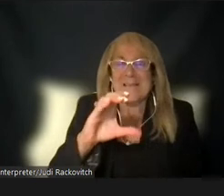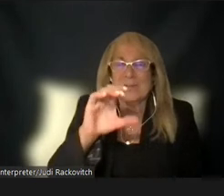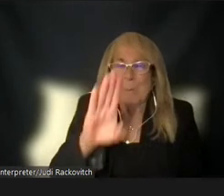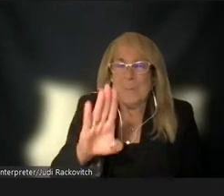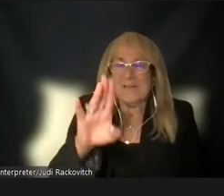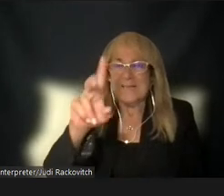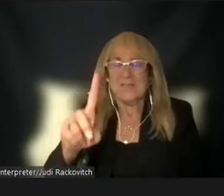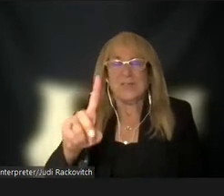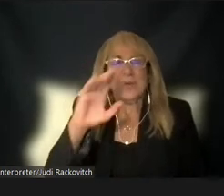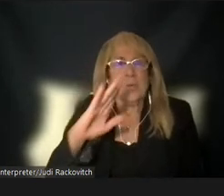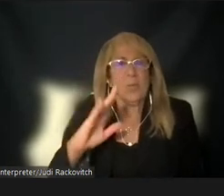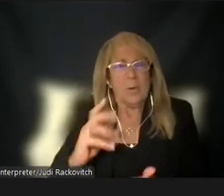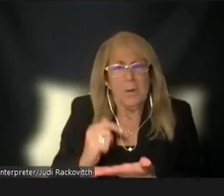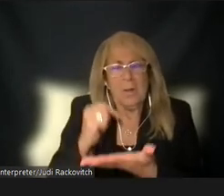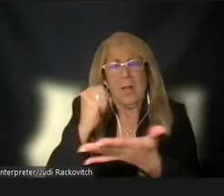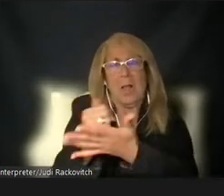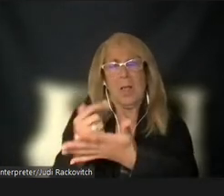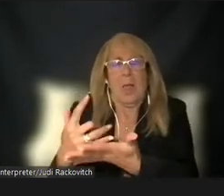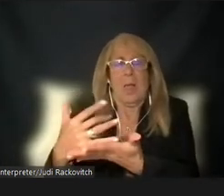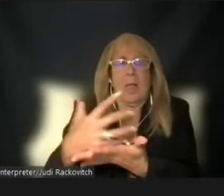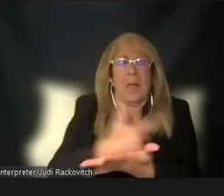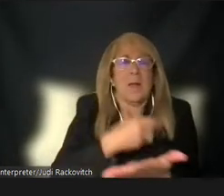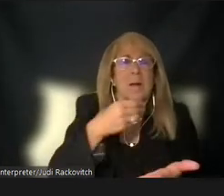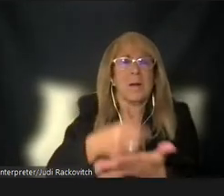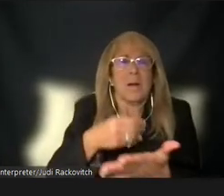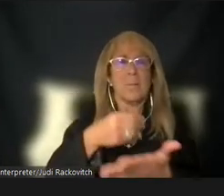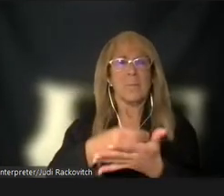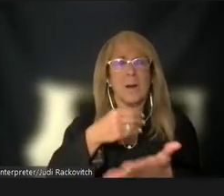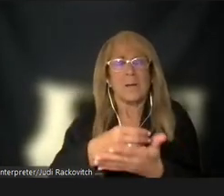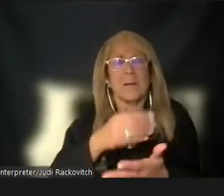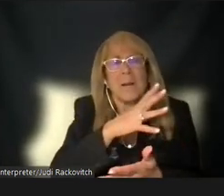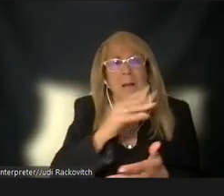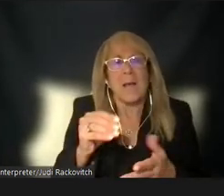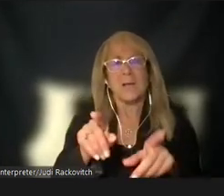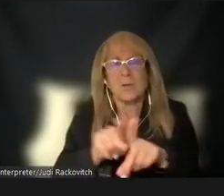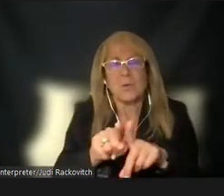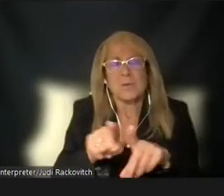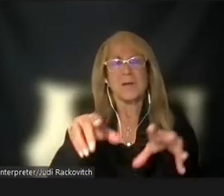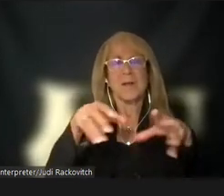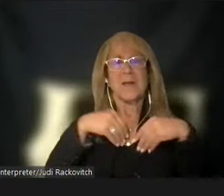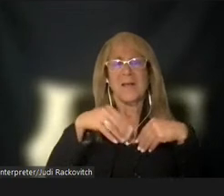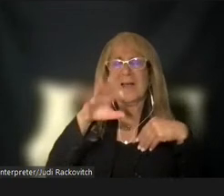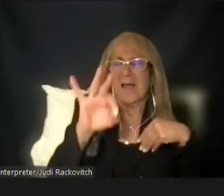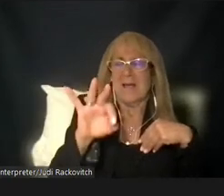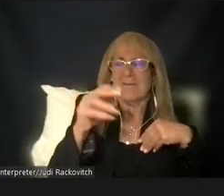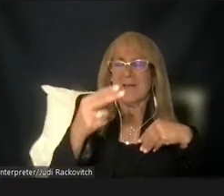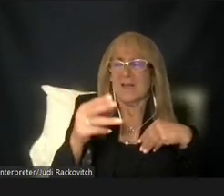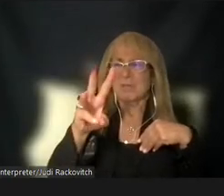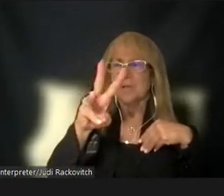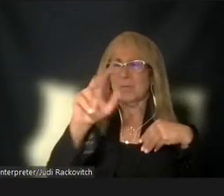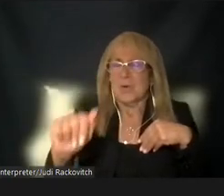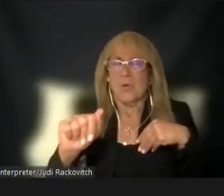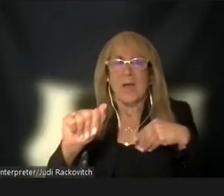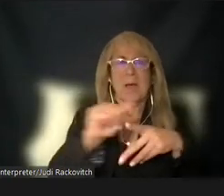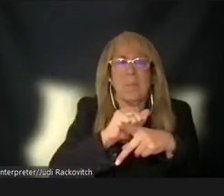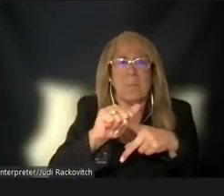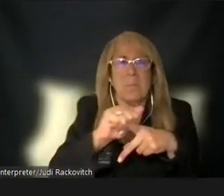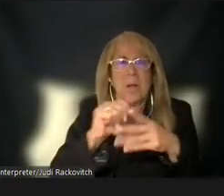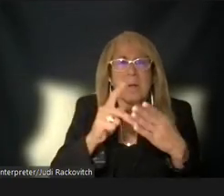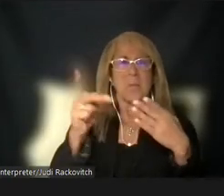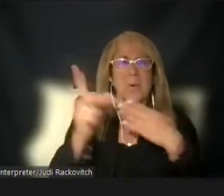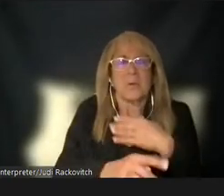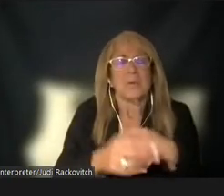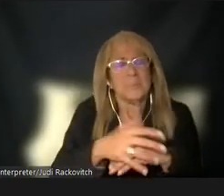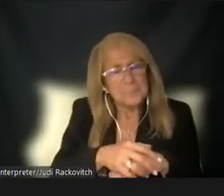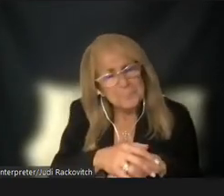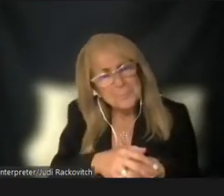revenue for future transportation improvements pursuant to acceptance into the FHWA's Value Pricing Pilot Program, or BPPP.